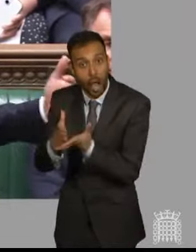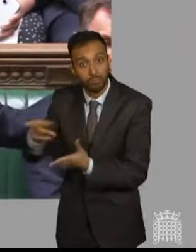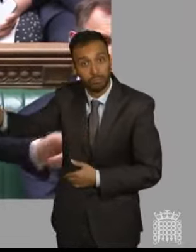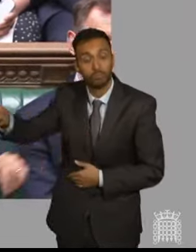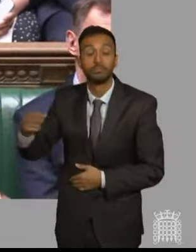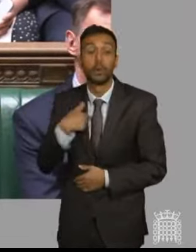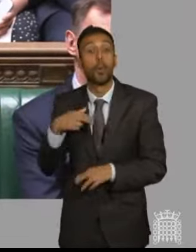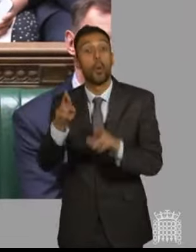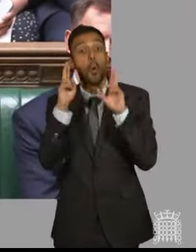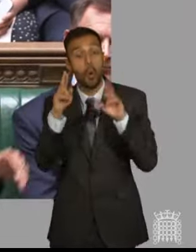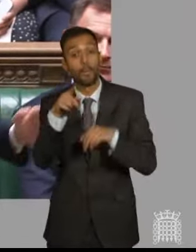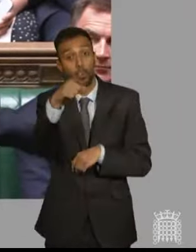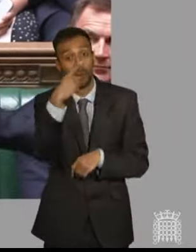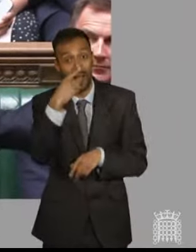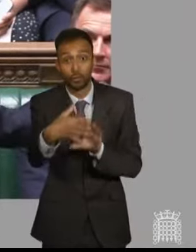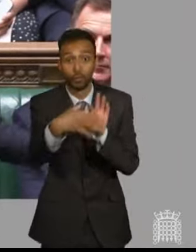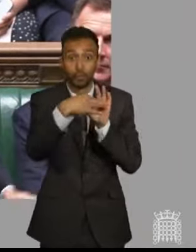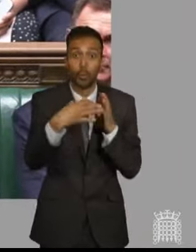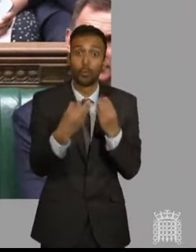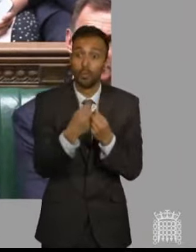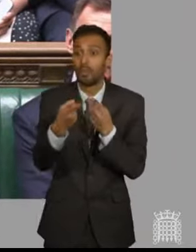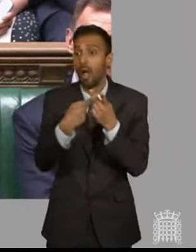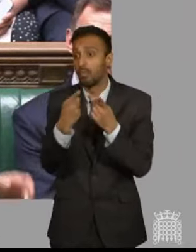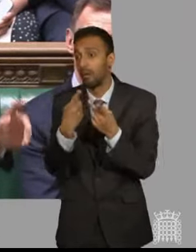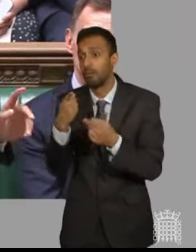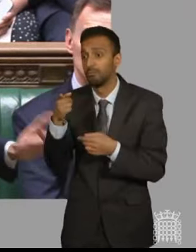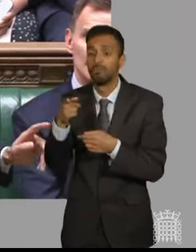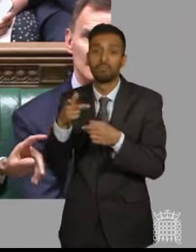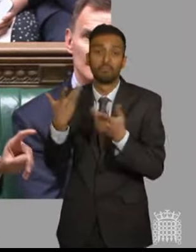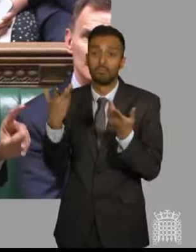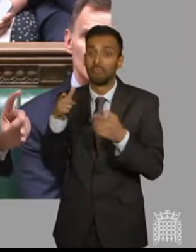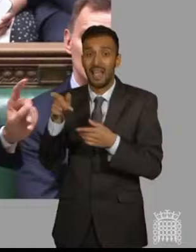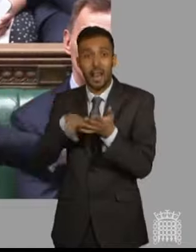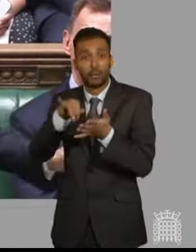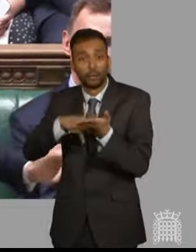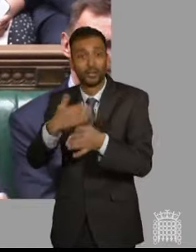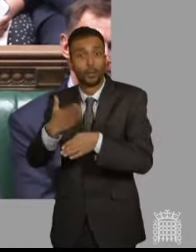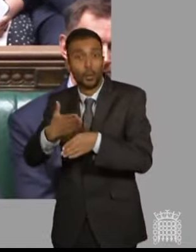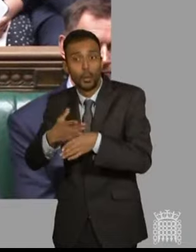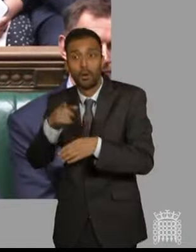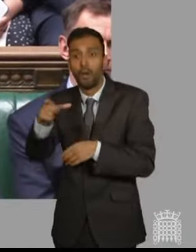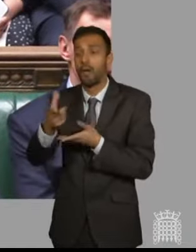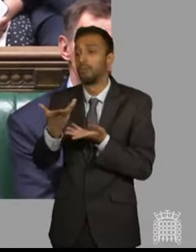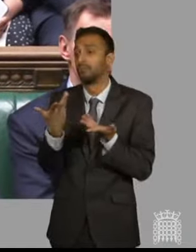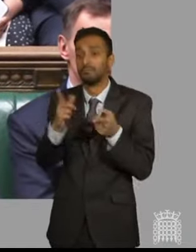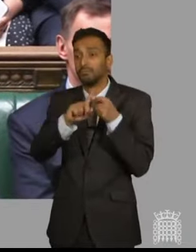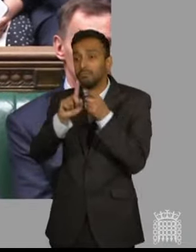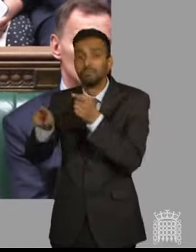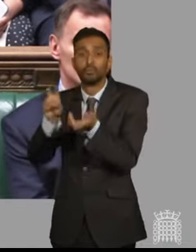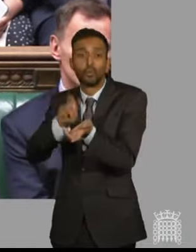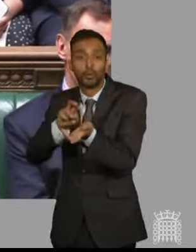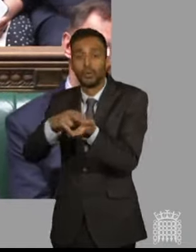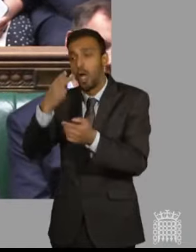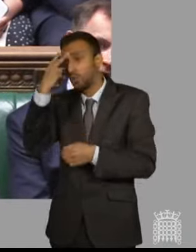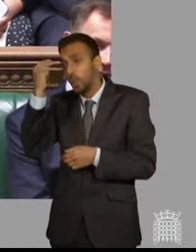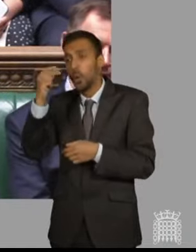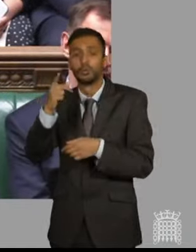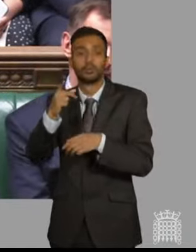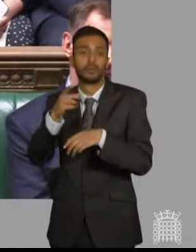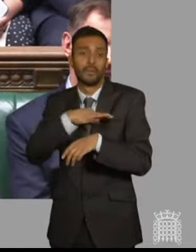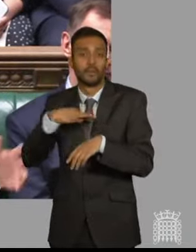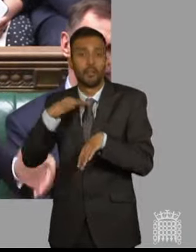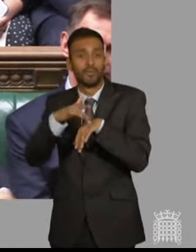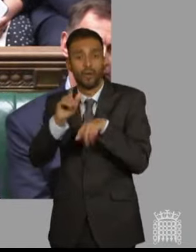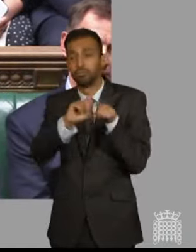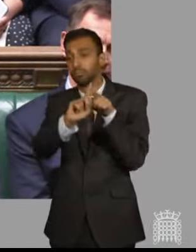therapists, paramedics, consultants and specialty doctors, all of whom have reached a fair and reasonable pay settlement with the